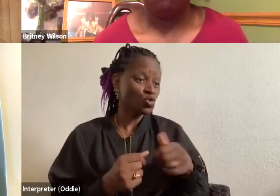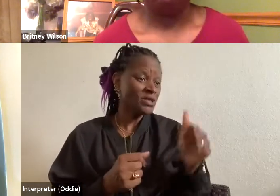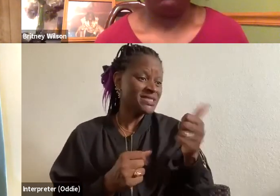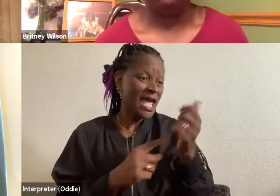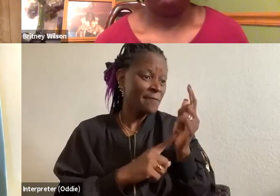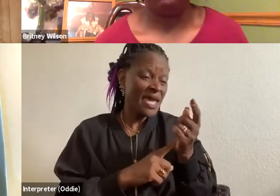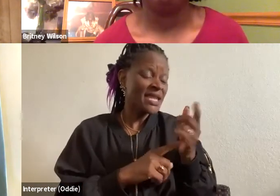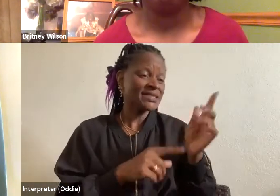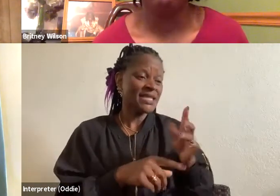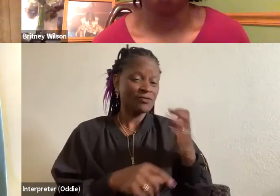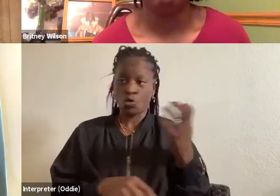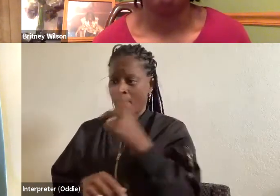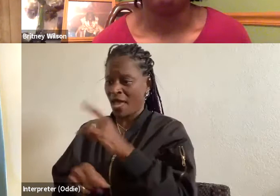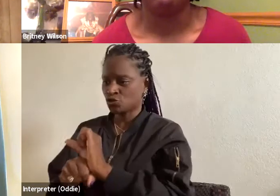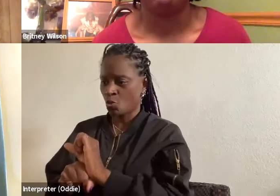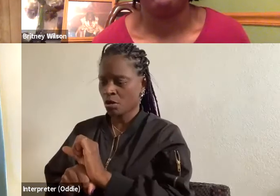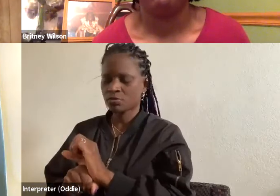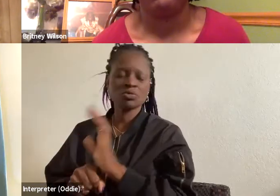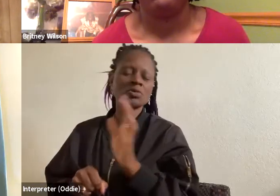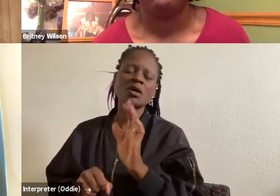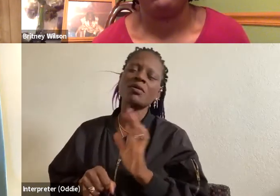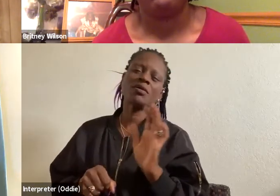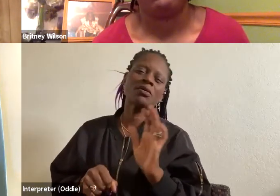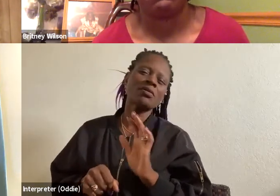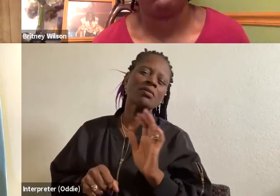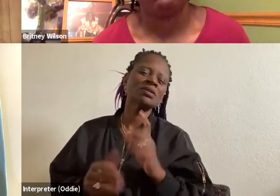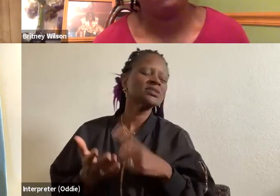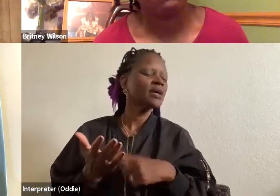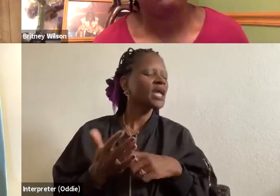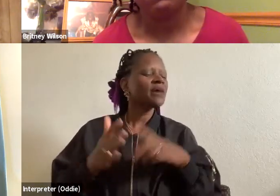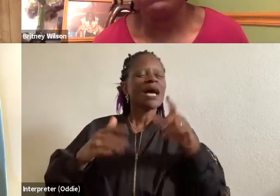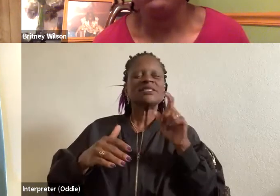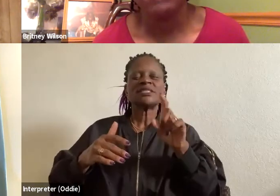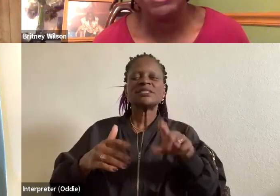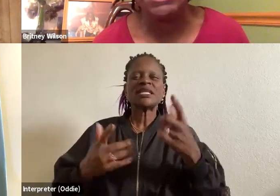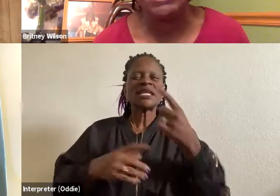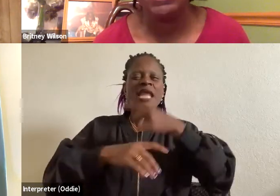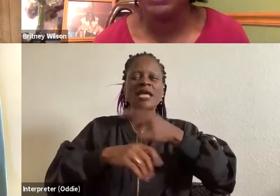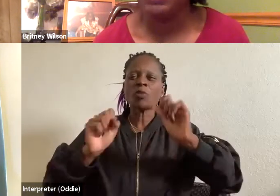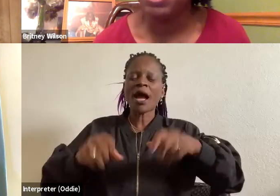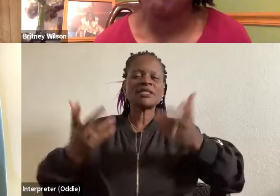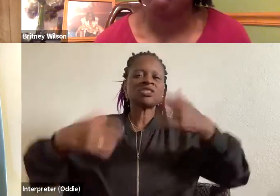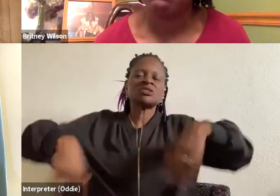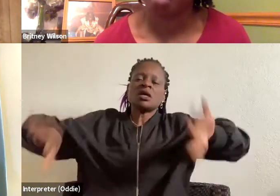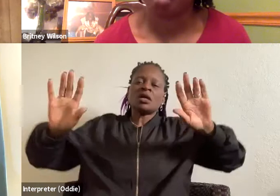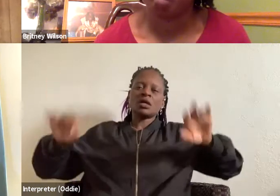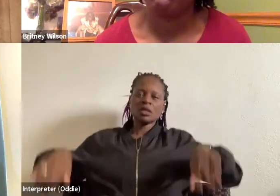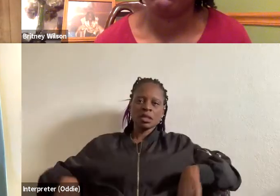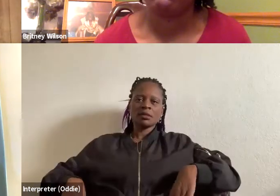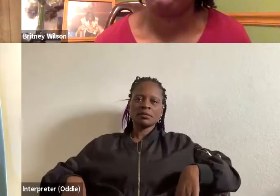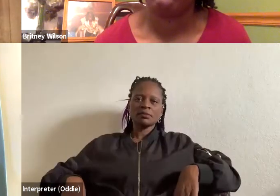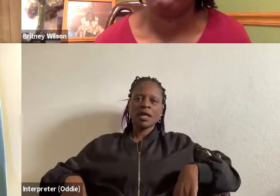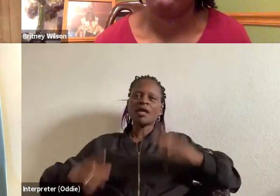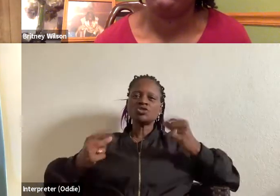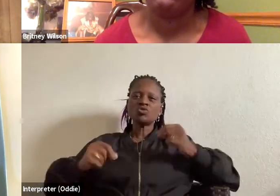like, no, none of that. Sometimes you just need days where you do nothing. And that's what I've been learning in the pandemic. And that's what's been bringing me